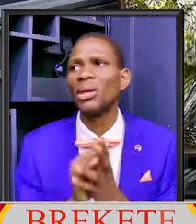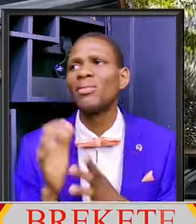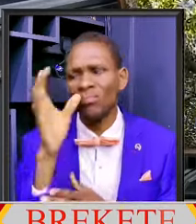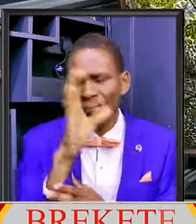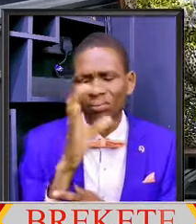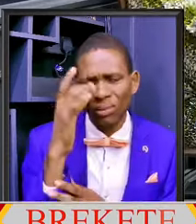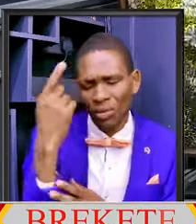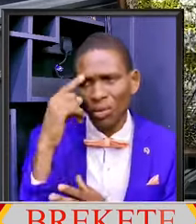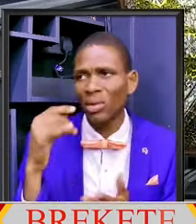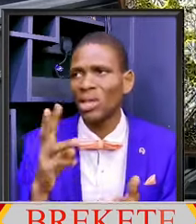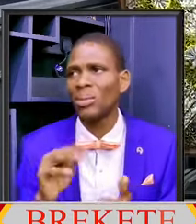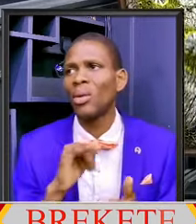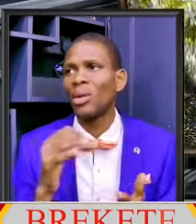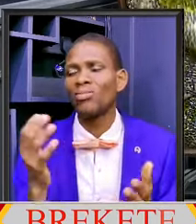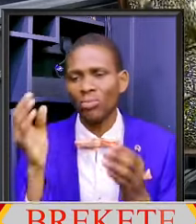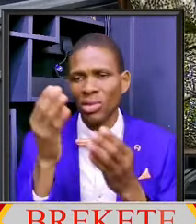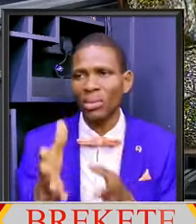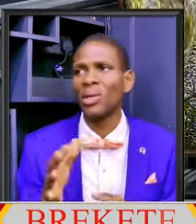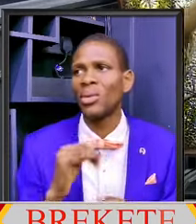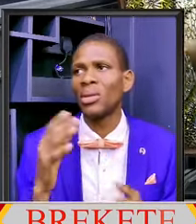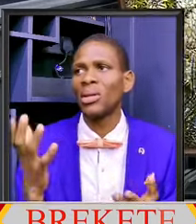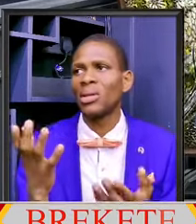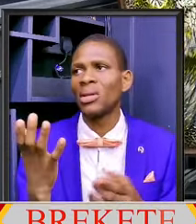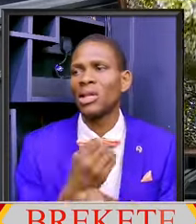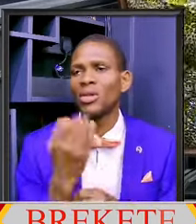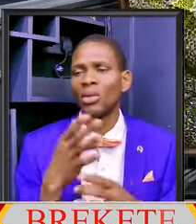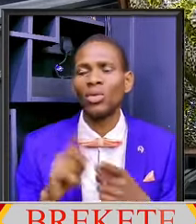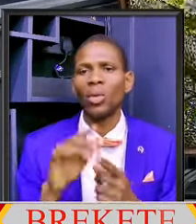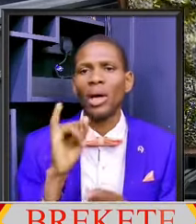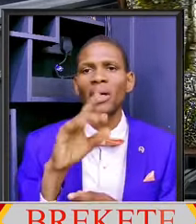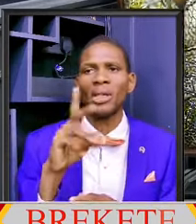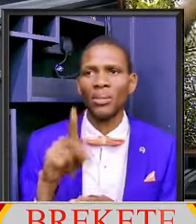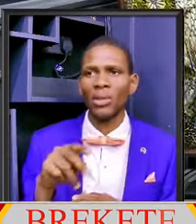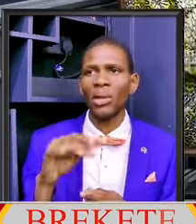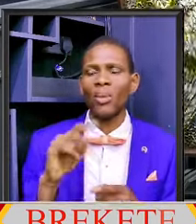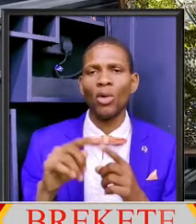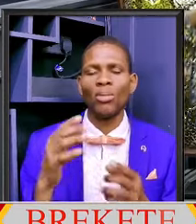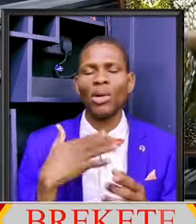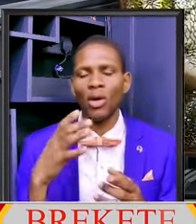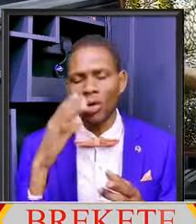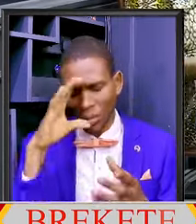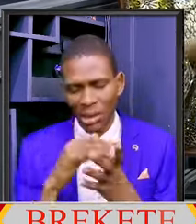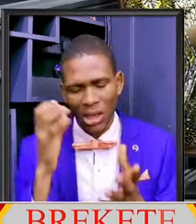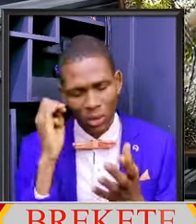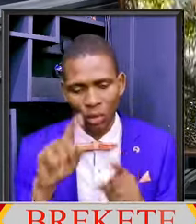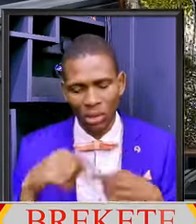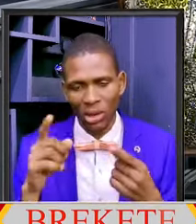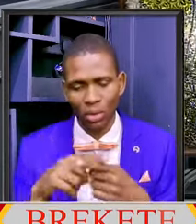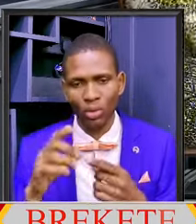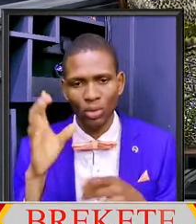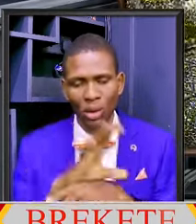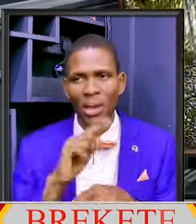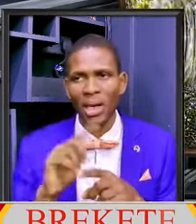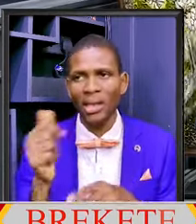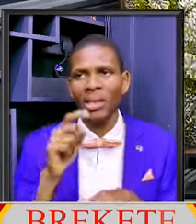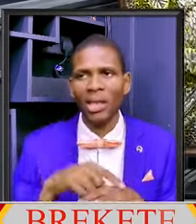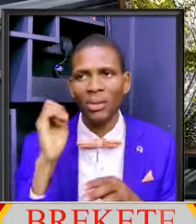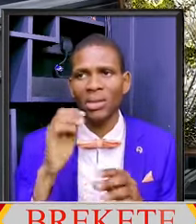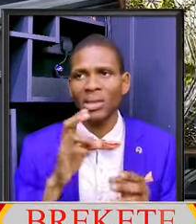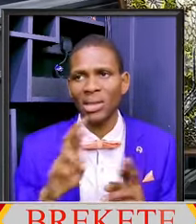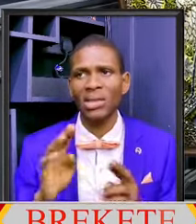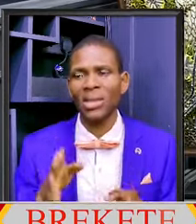looking for. I will put them here. I've taken some to ID. But my husband said, I want to take to church. Anytime he's ready to take, I will take this